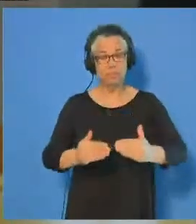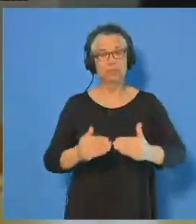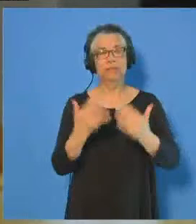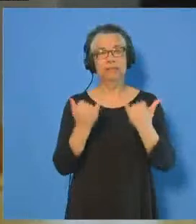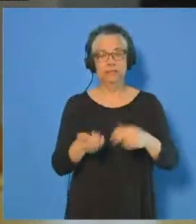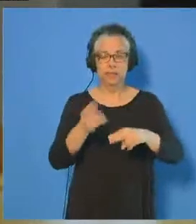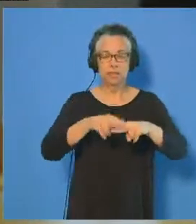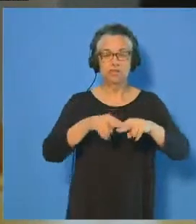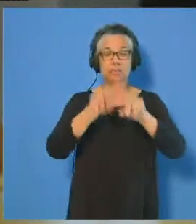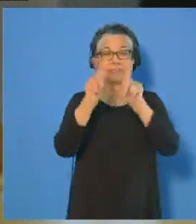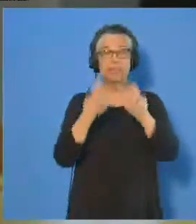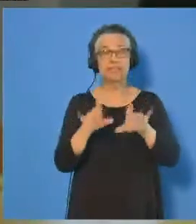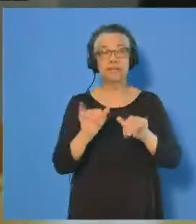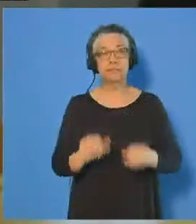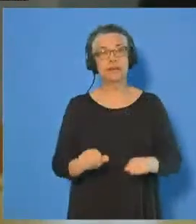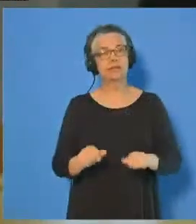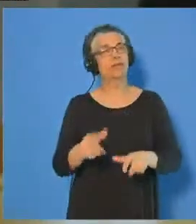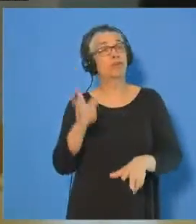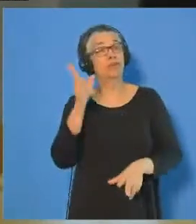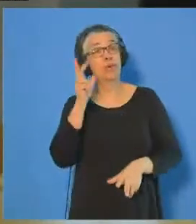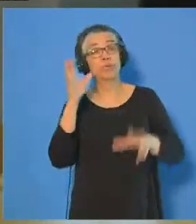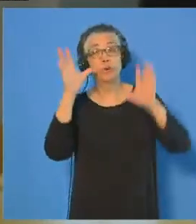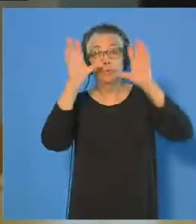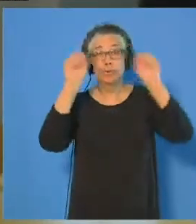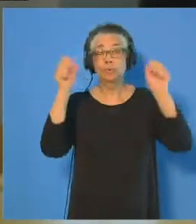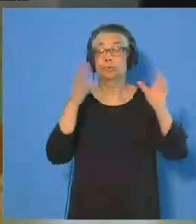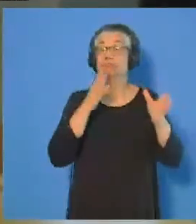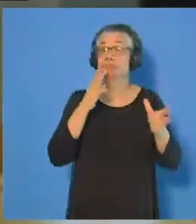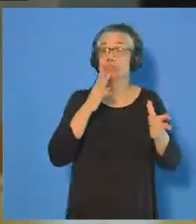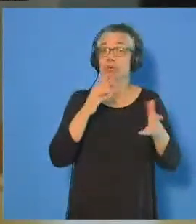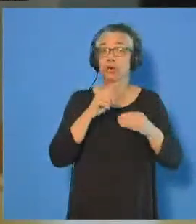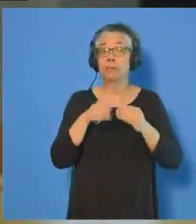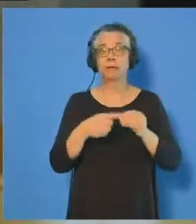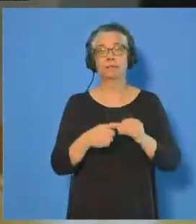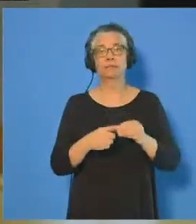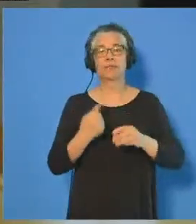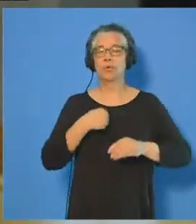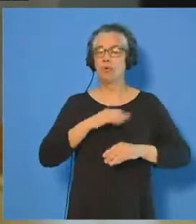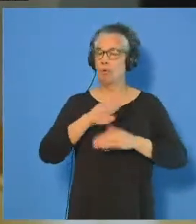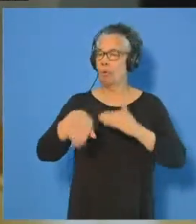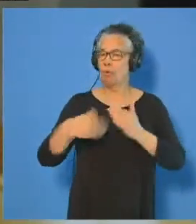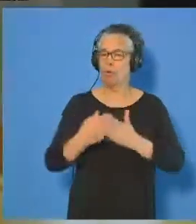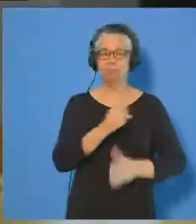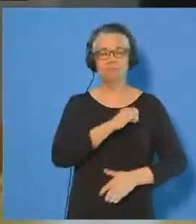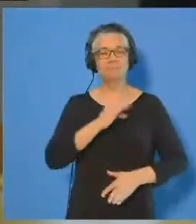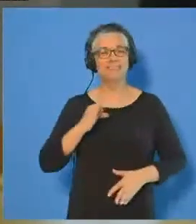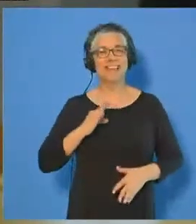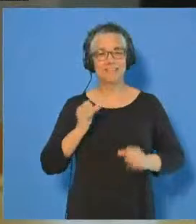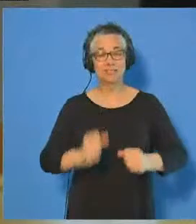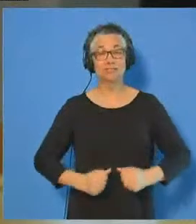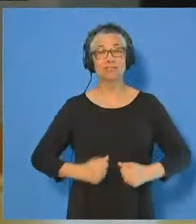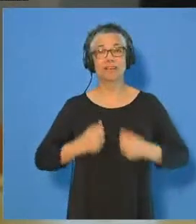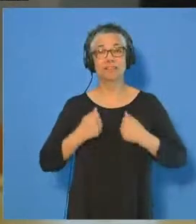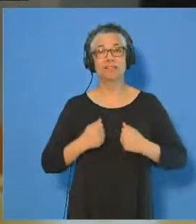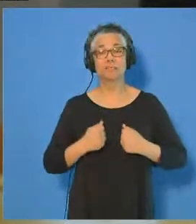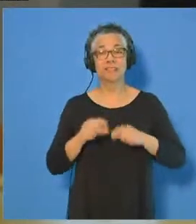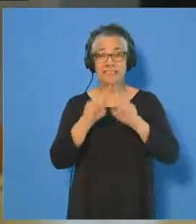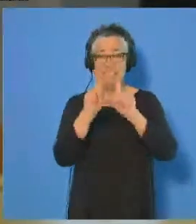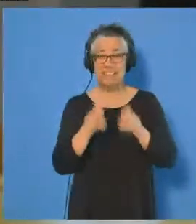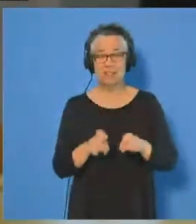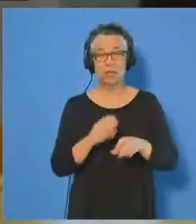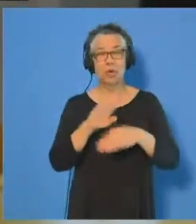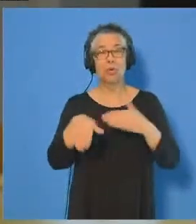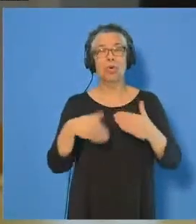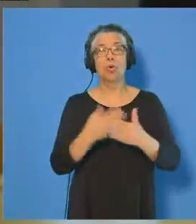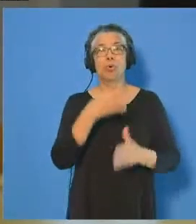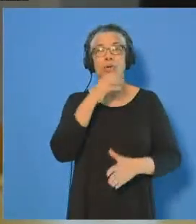testing capacity, which you've heard the Premier speak about, we are actively testing all staff and residents in all of our residents'